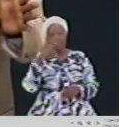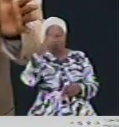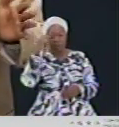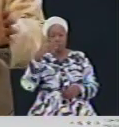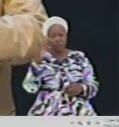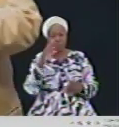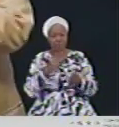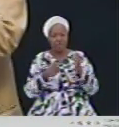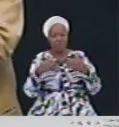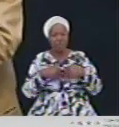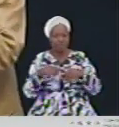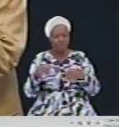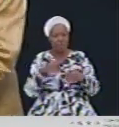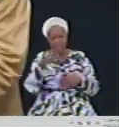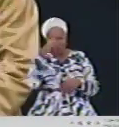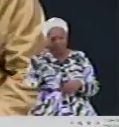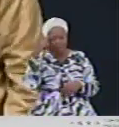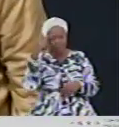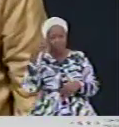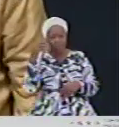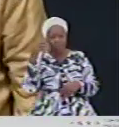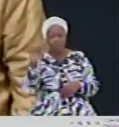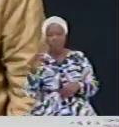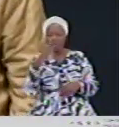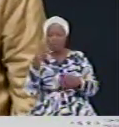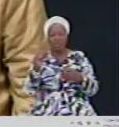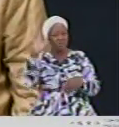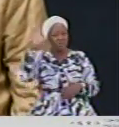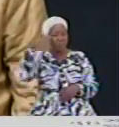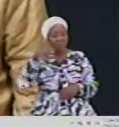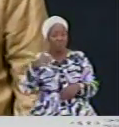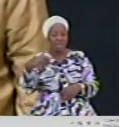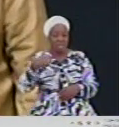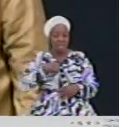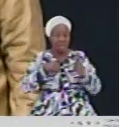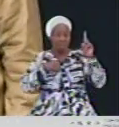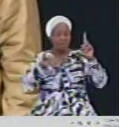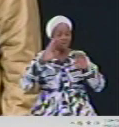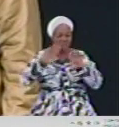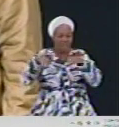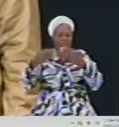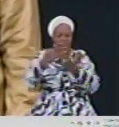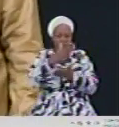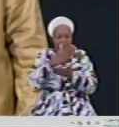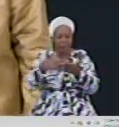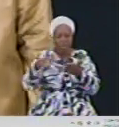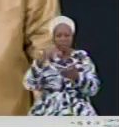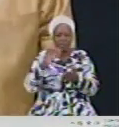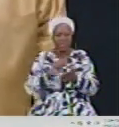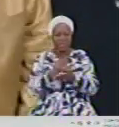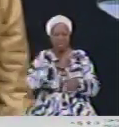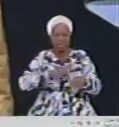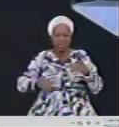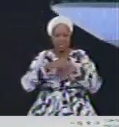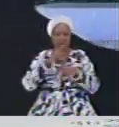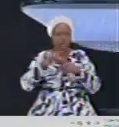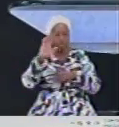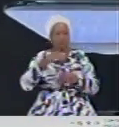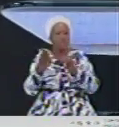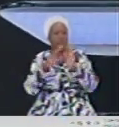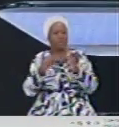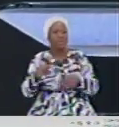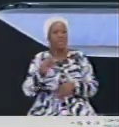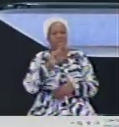of disobedience, and because of your rebellion, I'm going to give part of that, of the kingdom, to that servant.